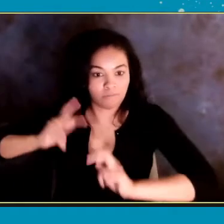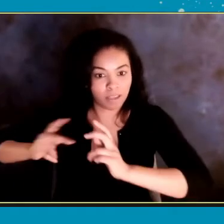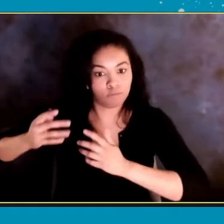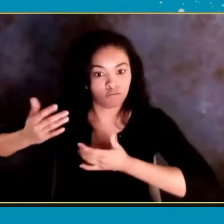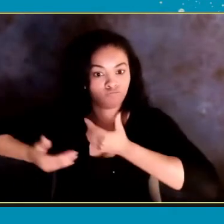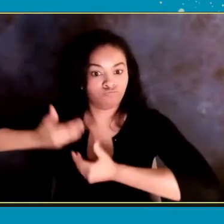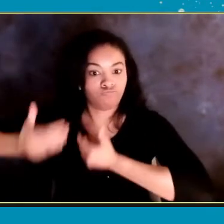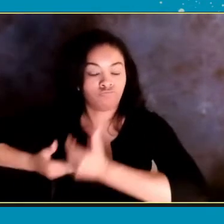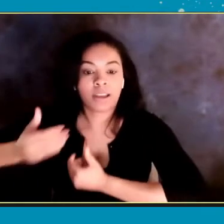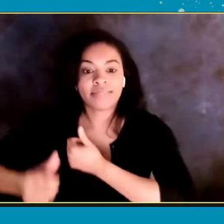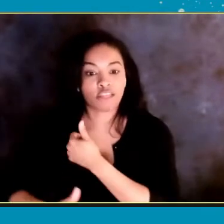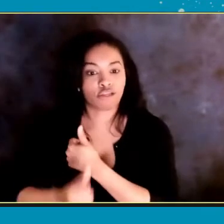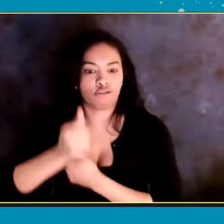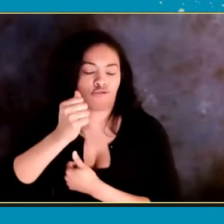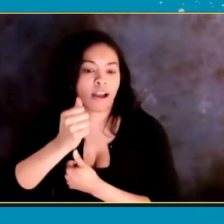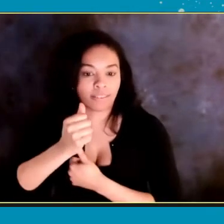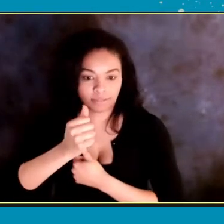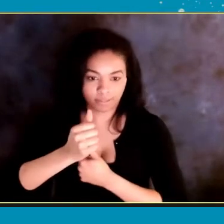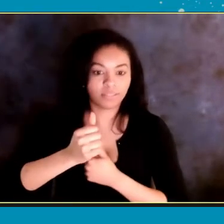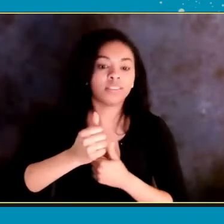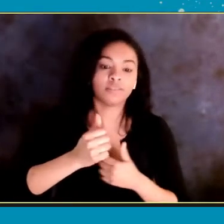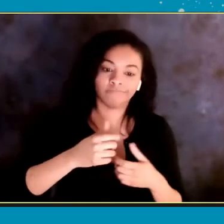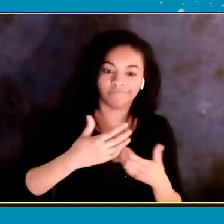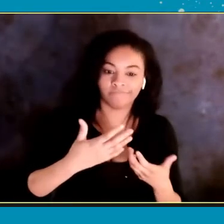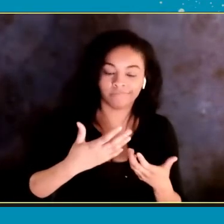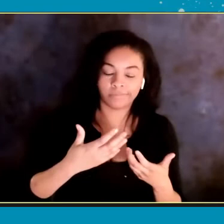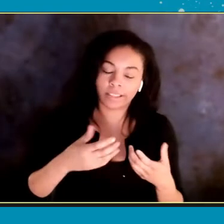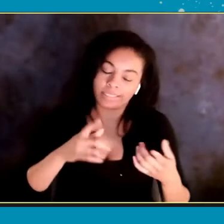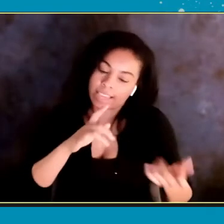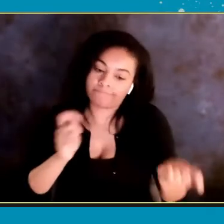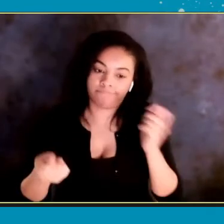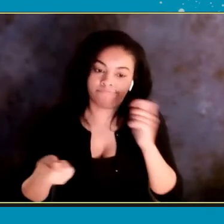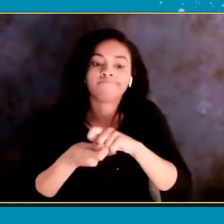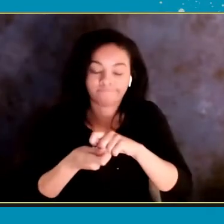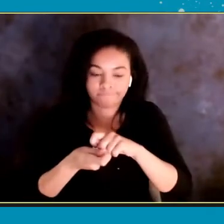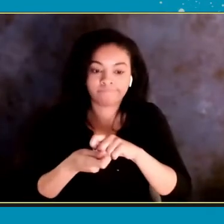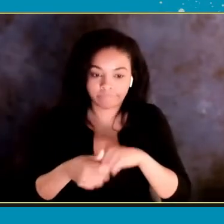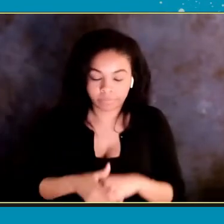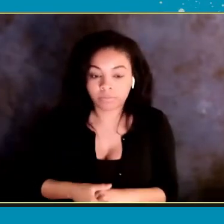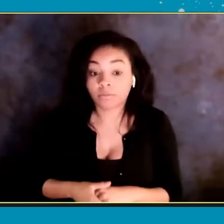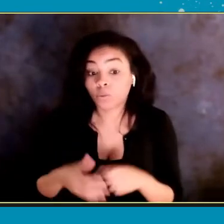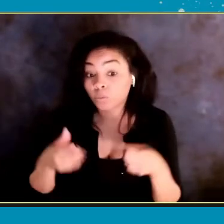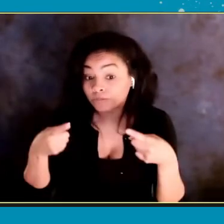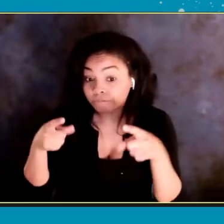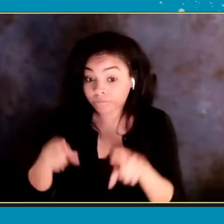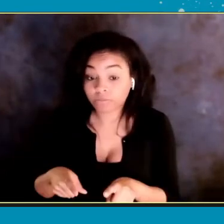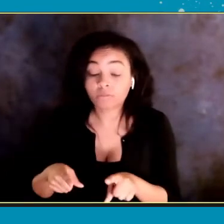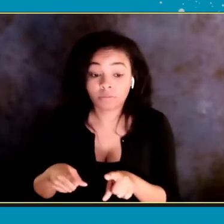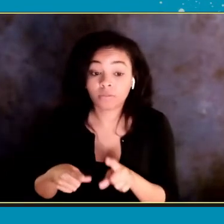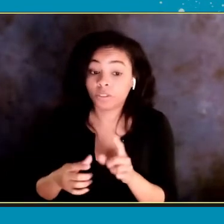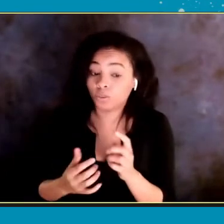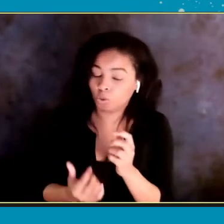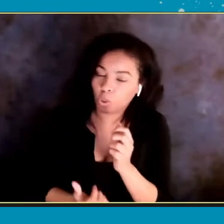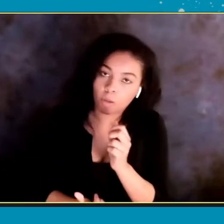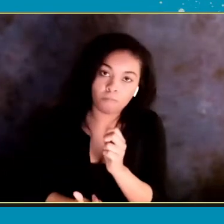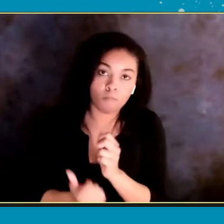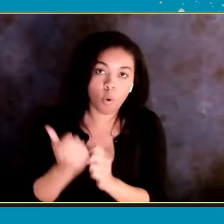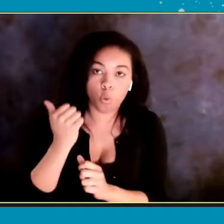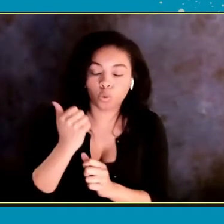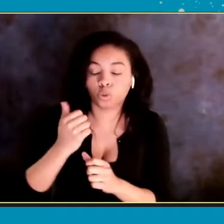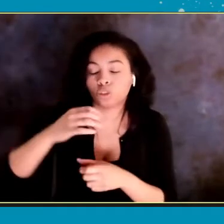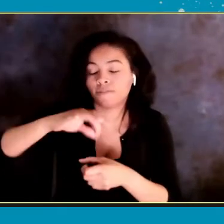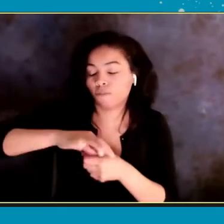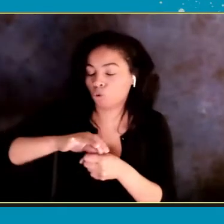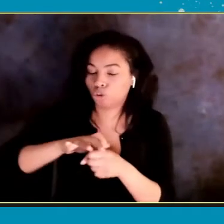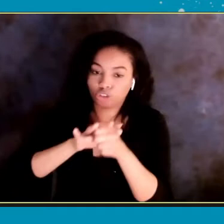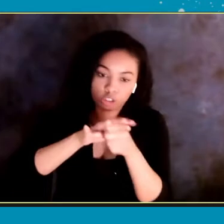the status quo, you have retaliation. So what they came with was the most voter suppression bills of any state in the